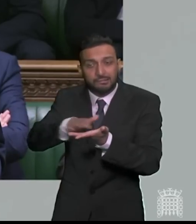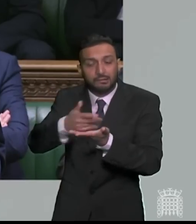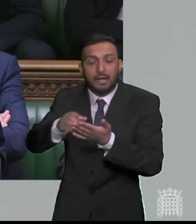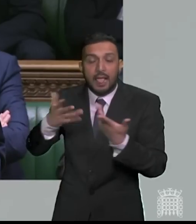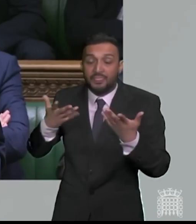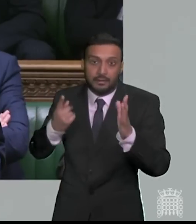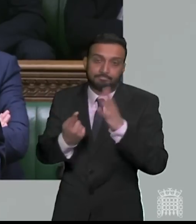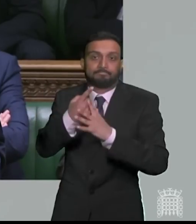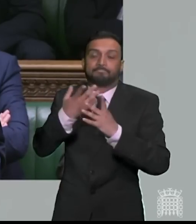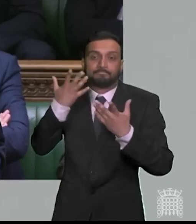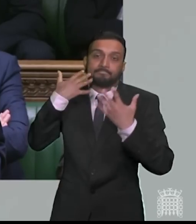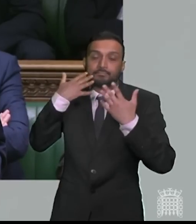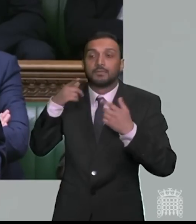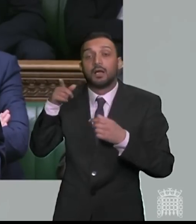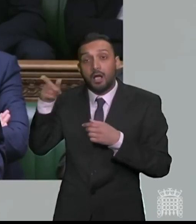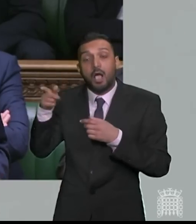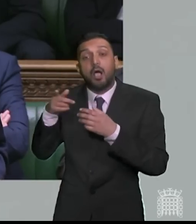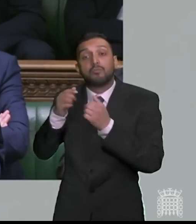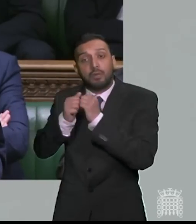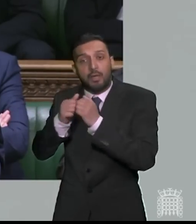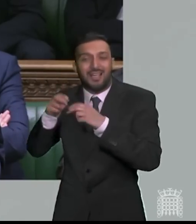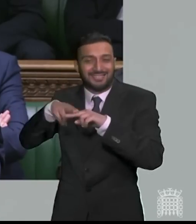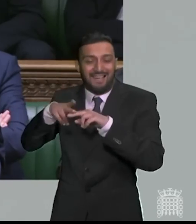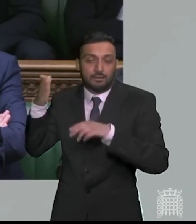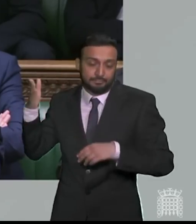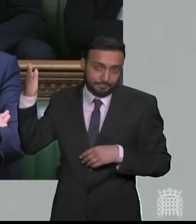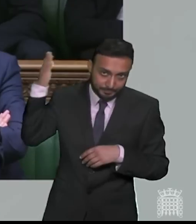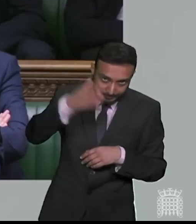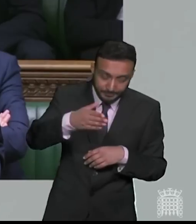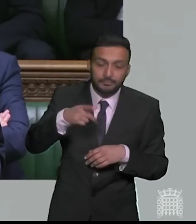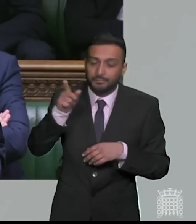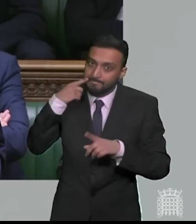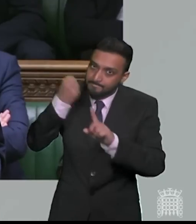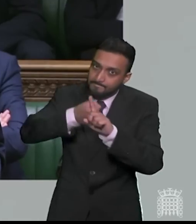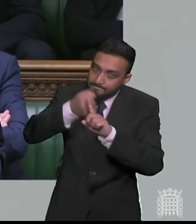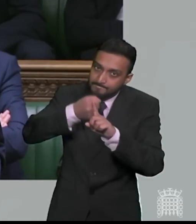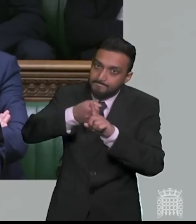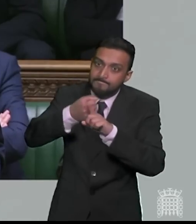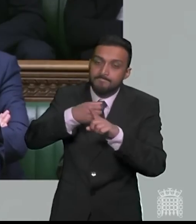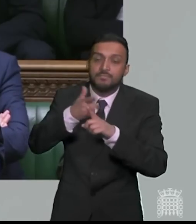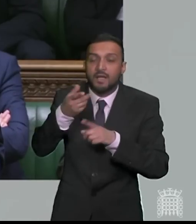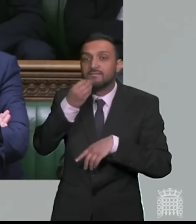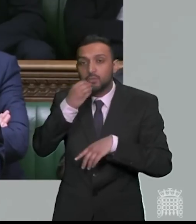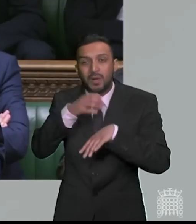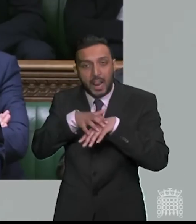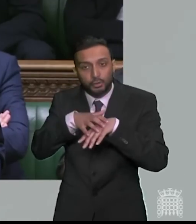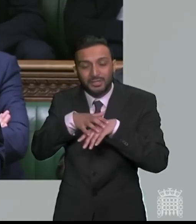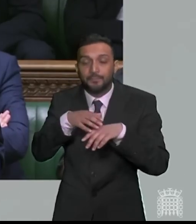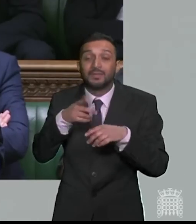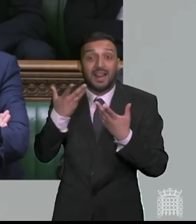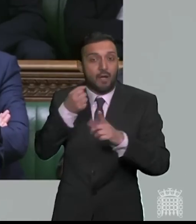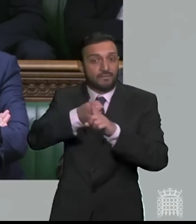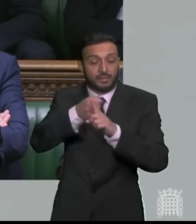and her brother for a debate on food labelling and support for people with allergies. They're fighting for Owen's Law, which is campaigning, among other things, to change the